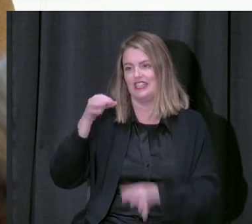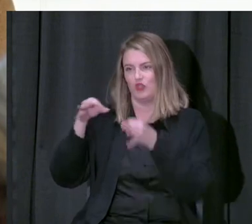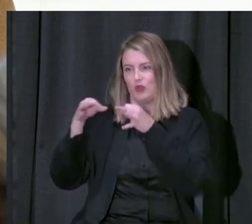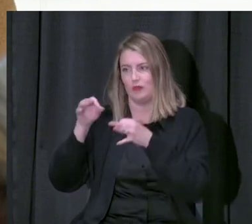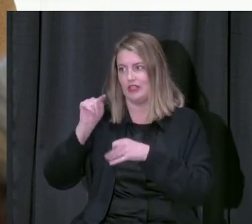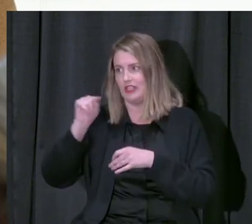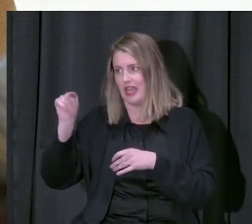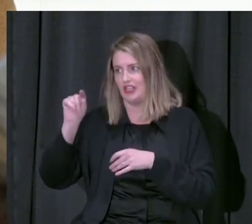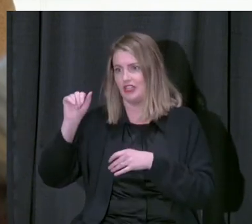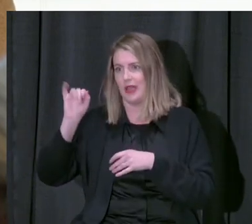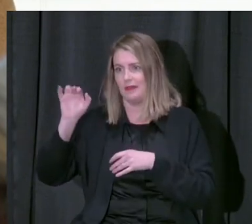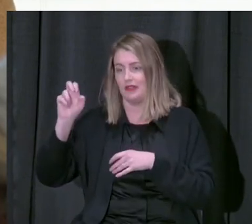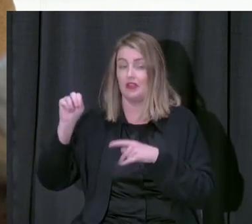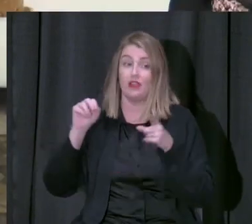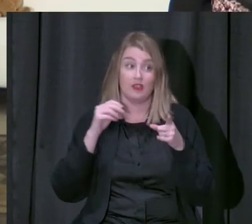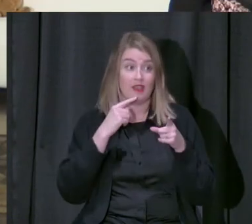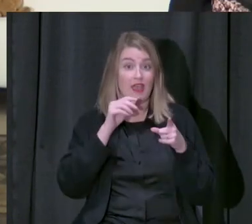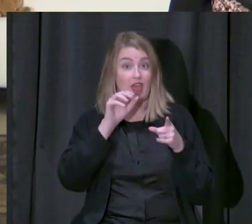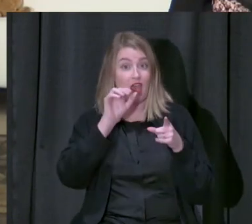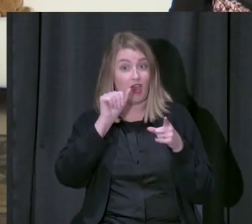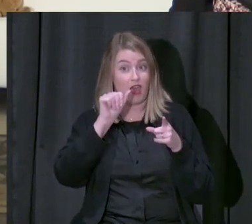audio-description-feedback@amazon.com. That's